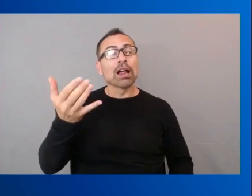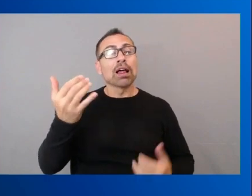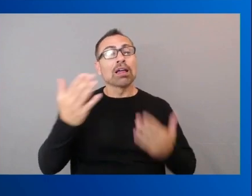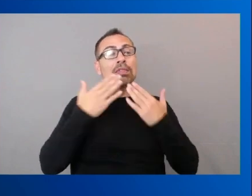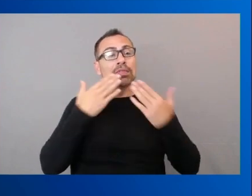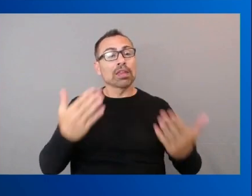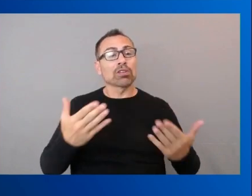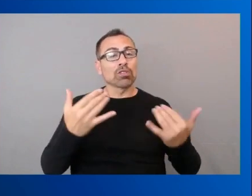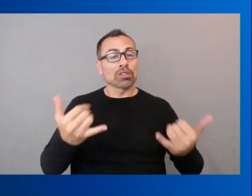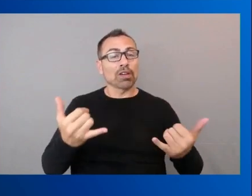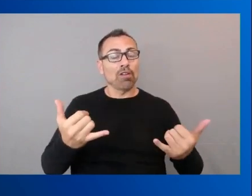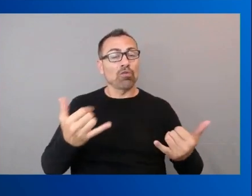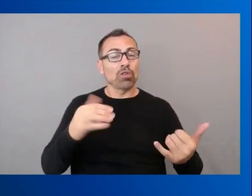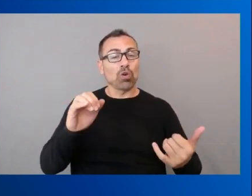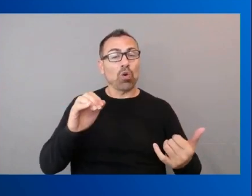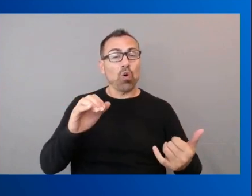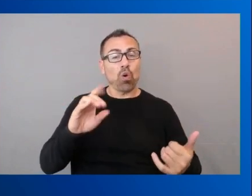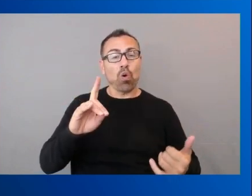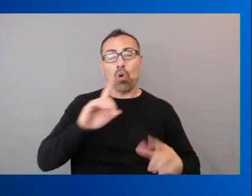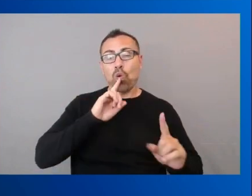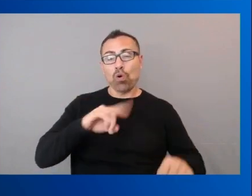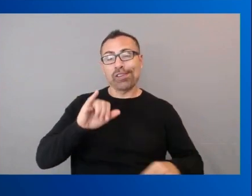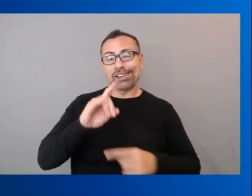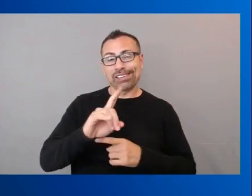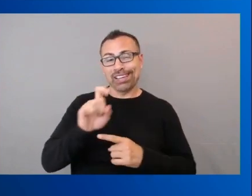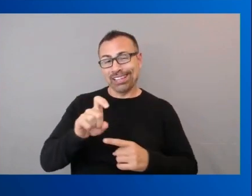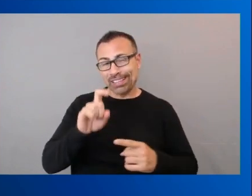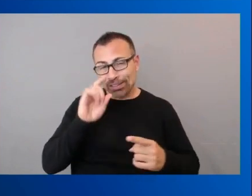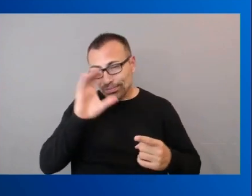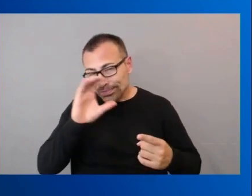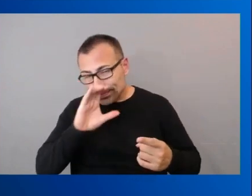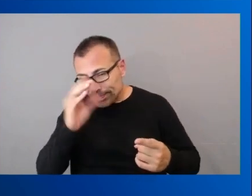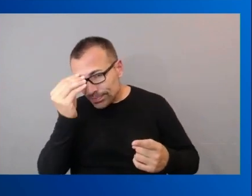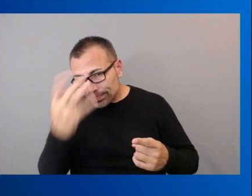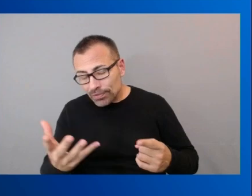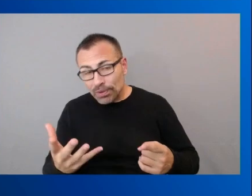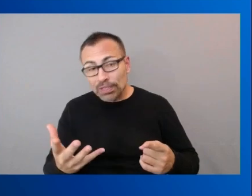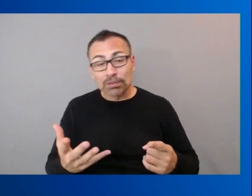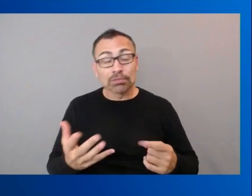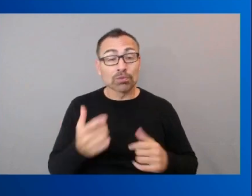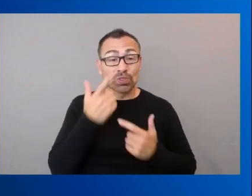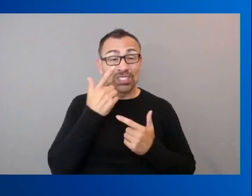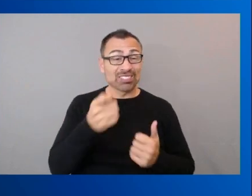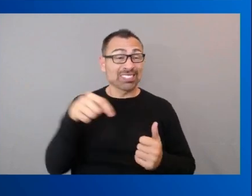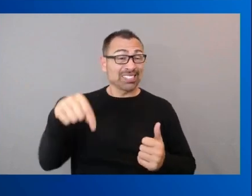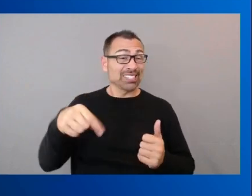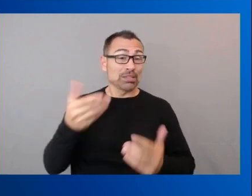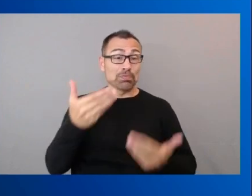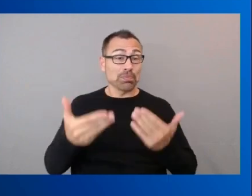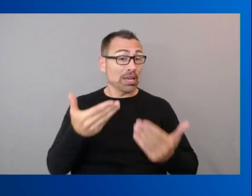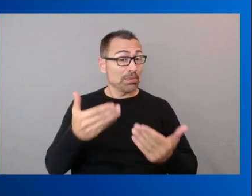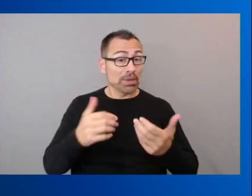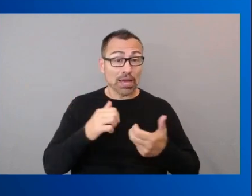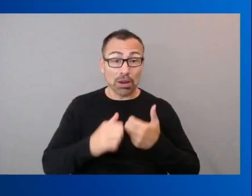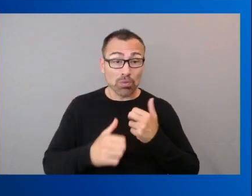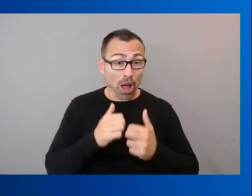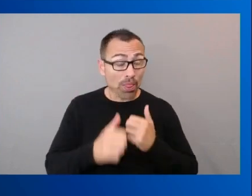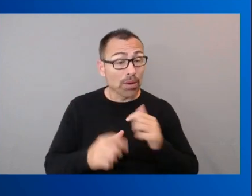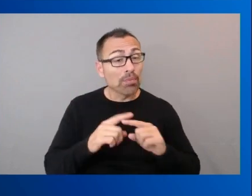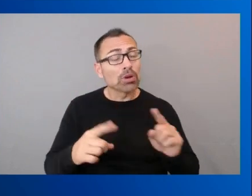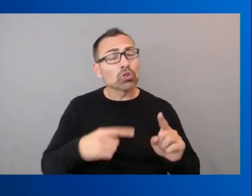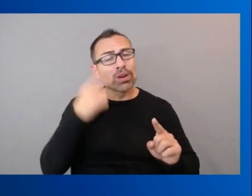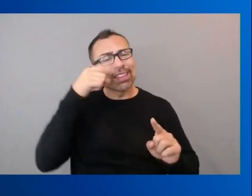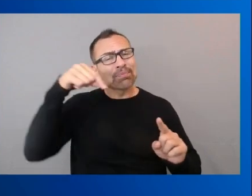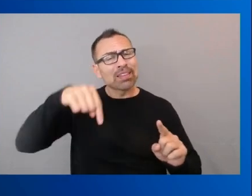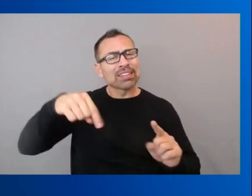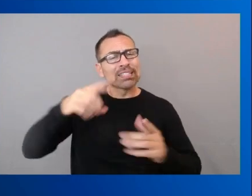get this information. Now, the interesting thing here is this might not be a problem, but what you want to do is actually think about these designs up front. So